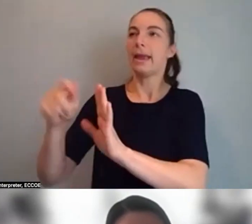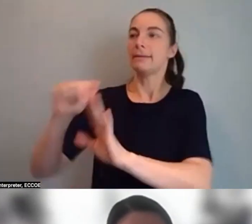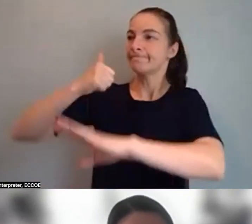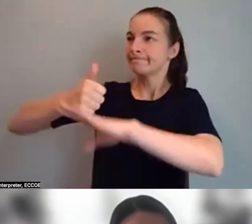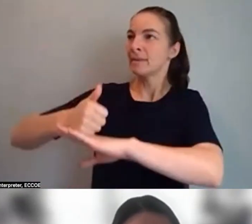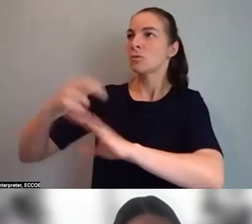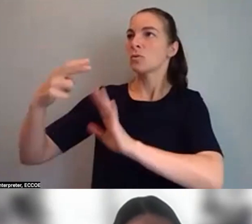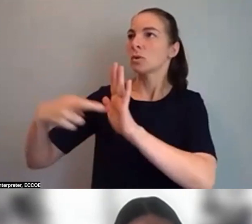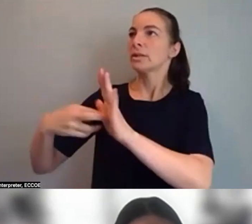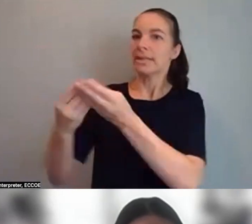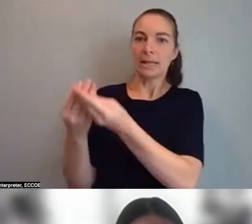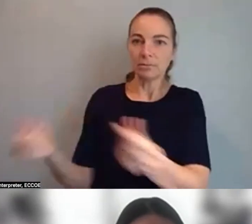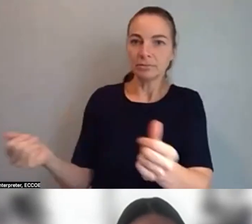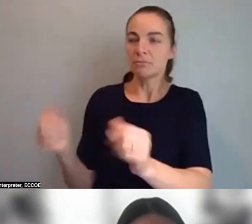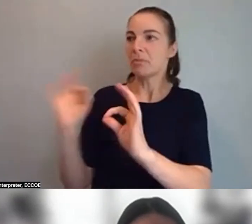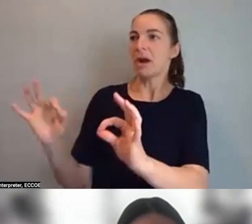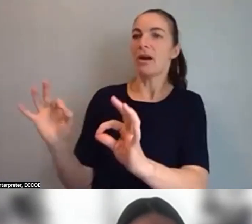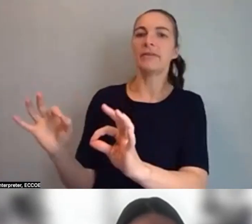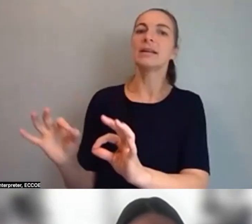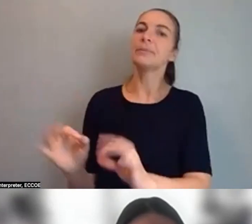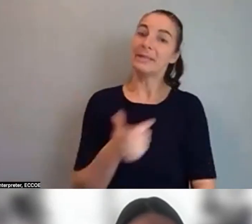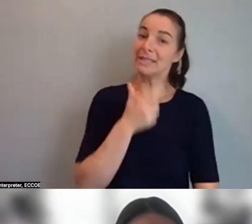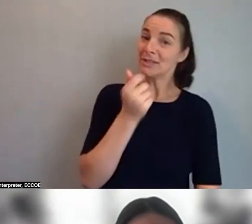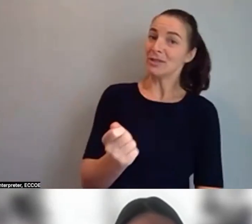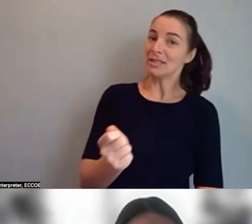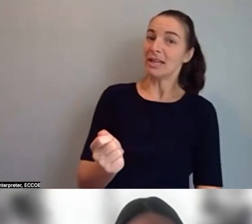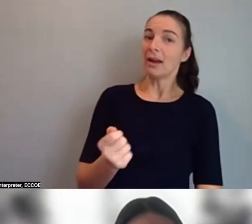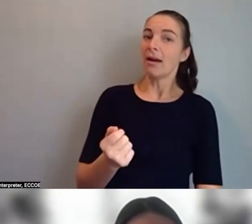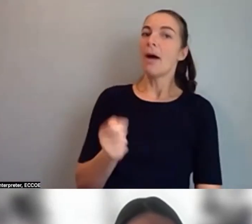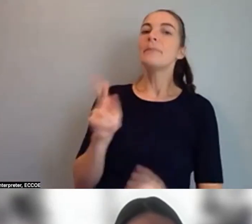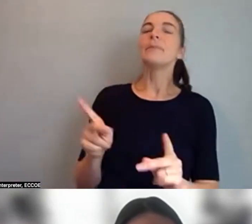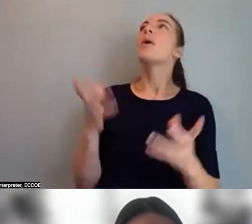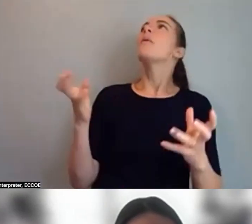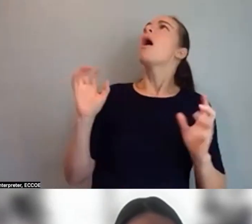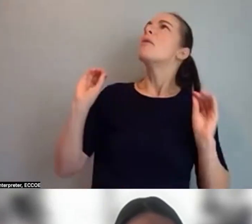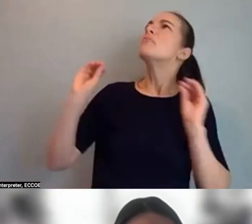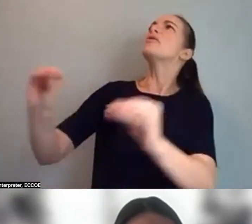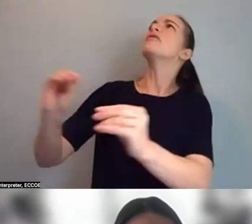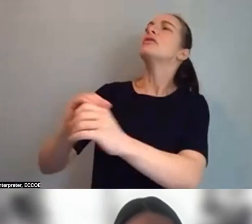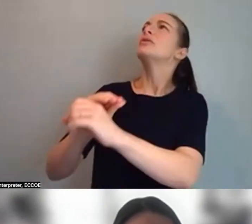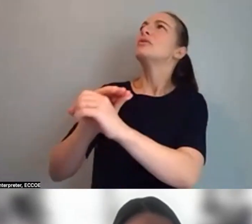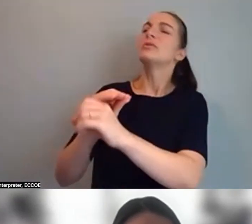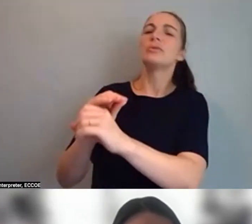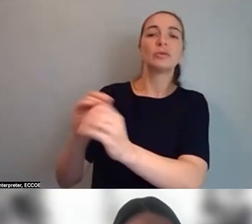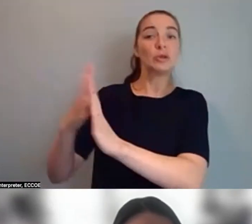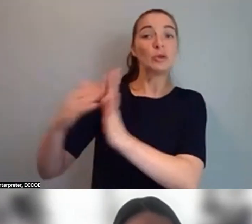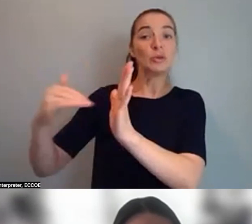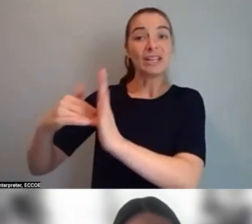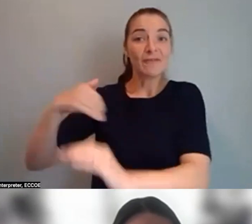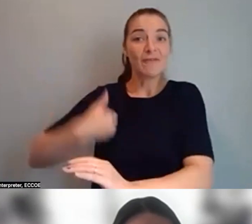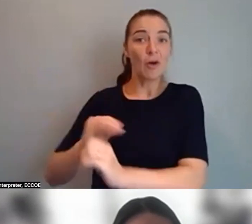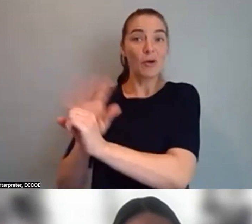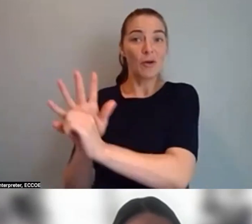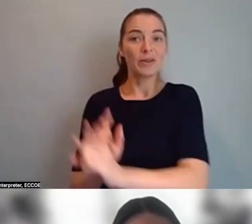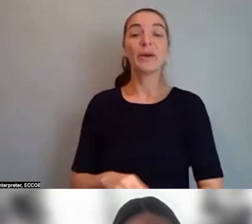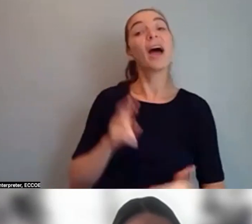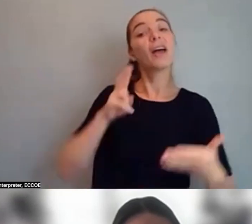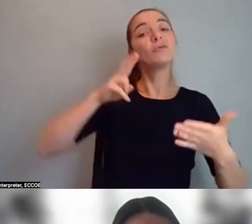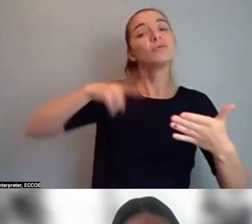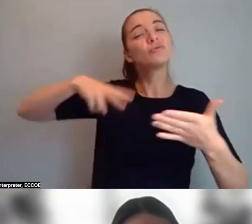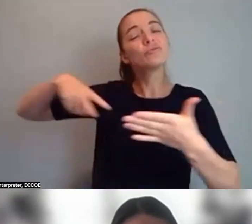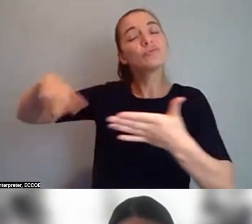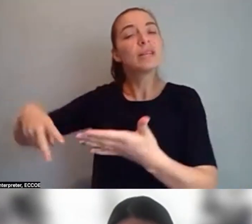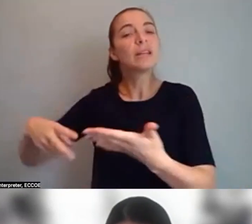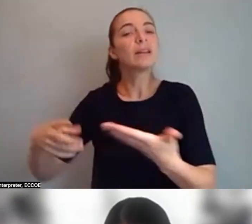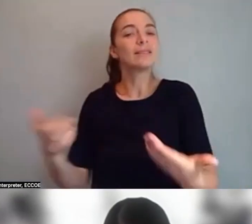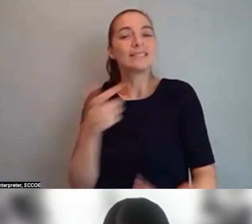they were pretty divided and fractious, like, into the 80s, and then they restructured their political system, you know, to sort of move away